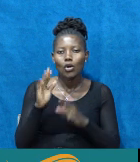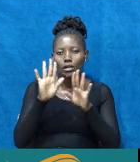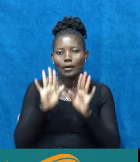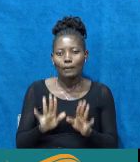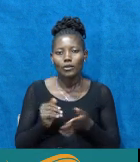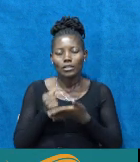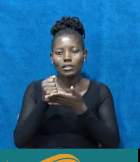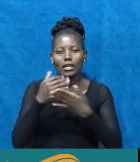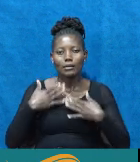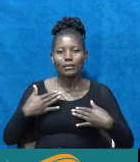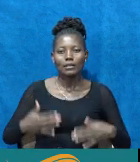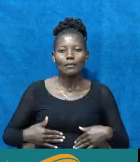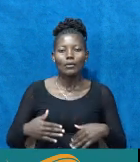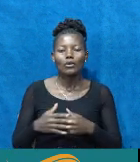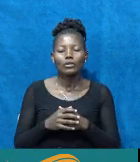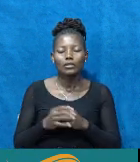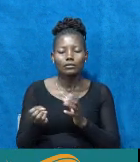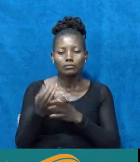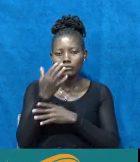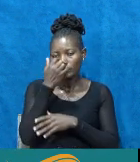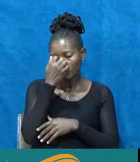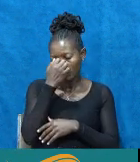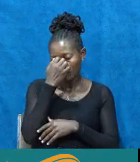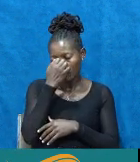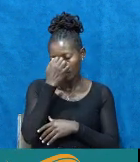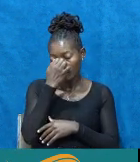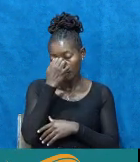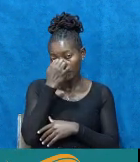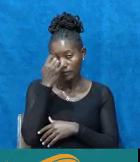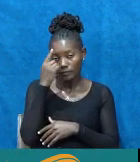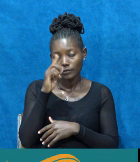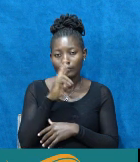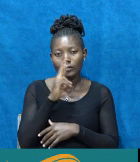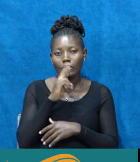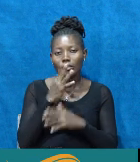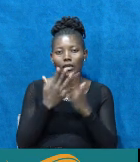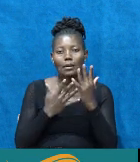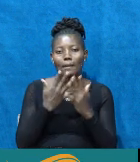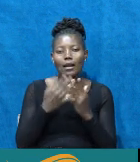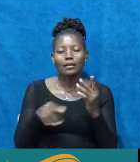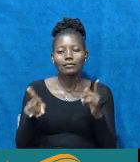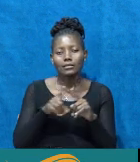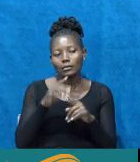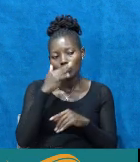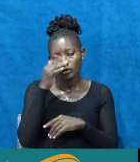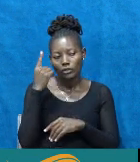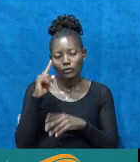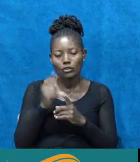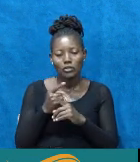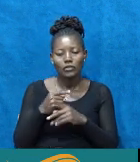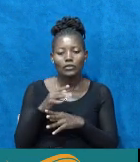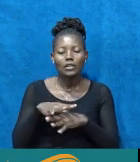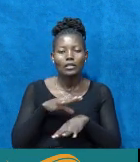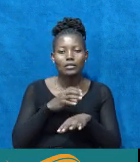component when it comes to recovery, which usually will help the body in production of red blood cells, encouraging